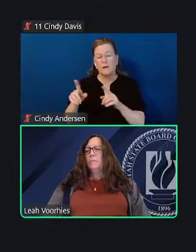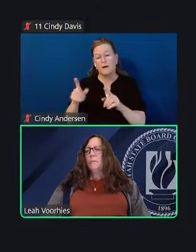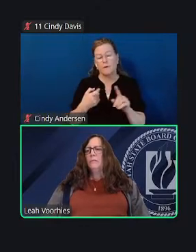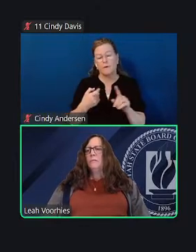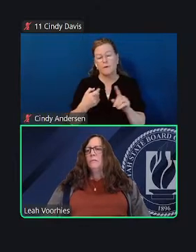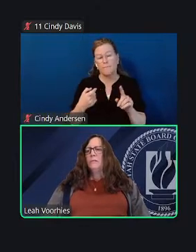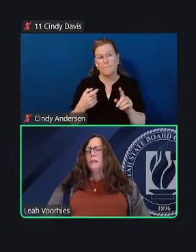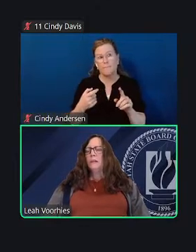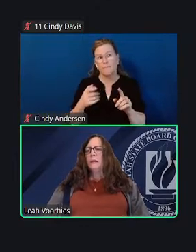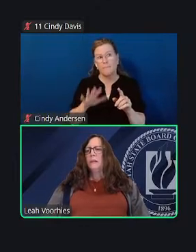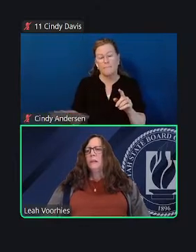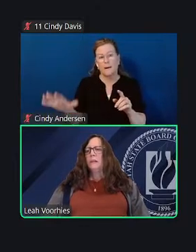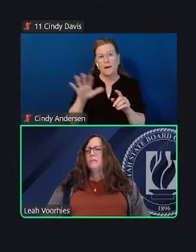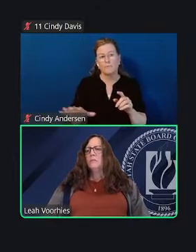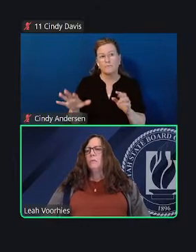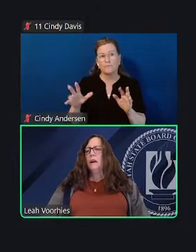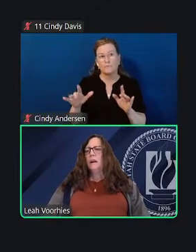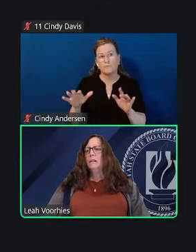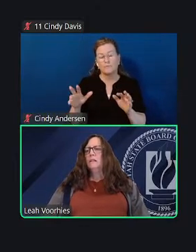about